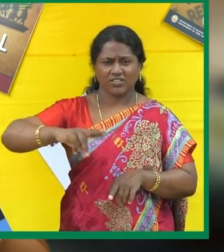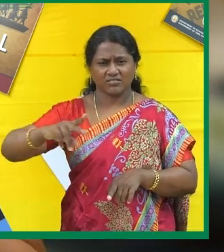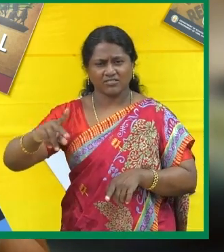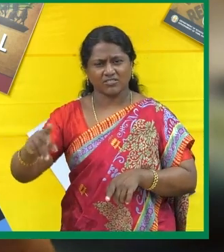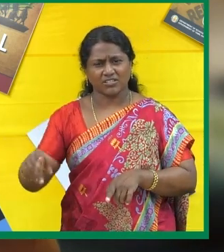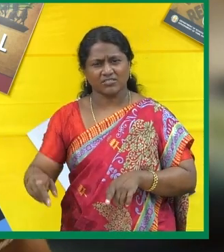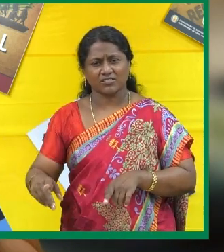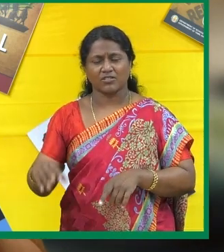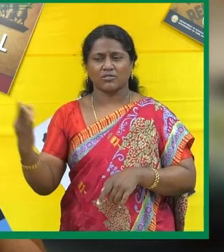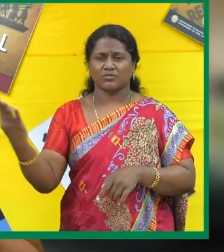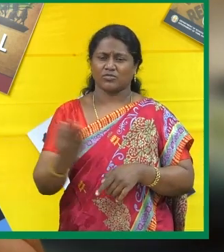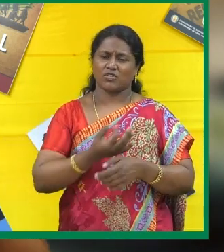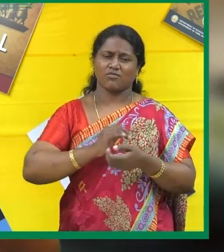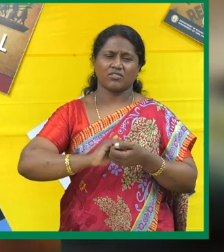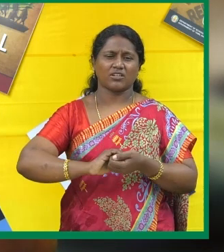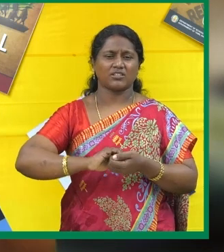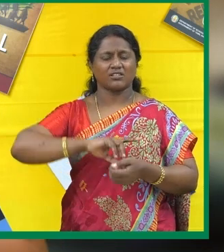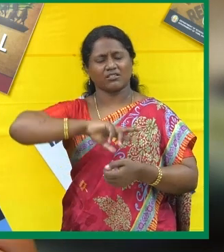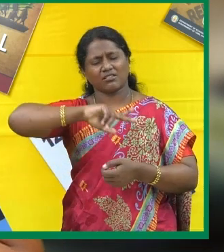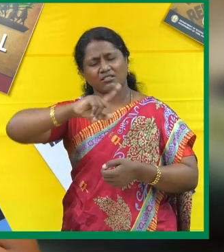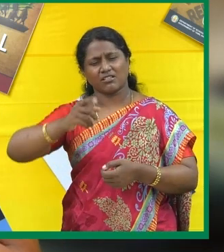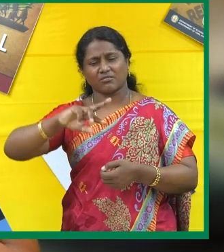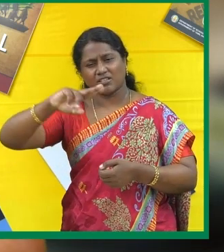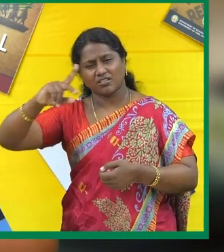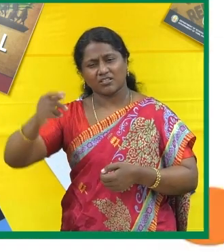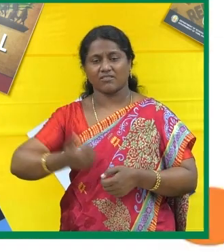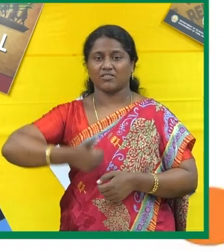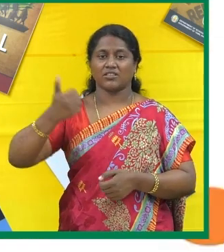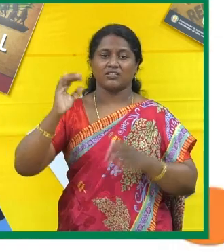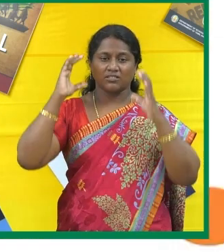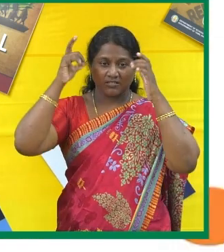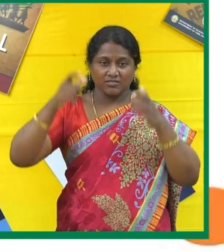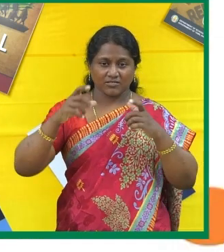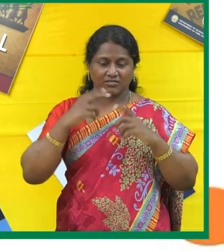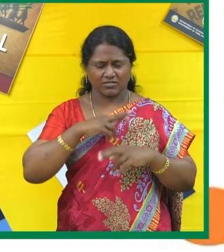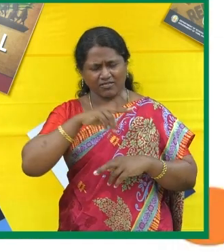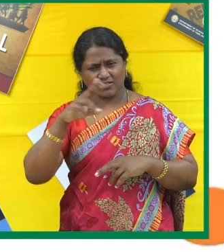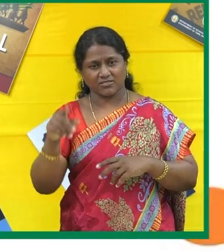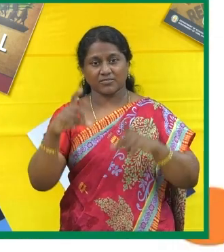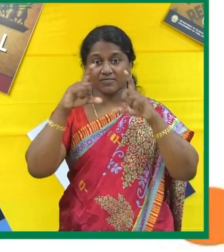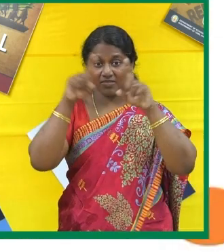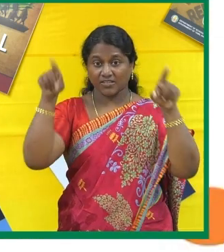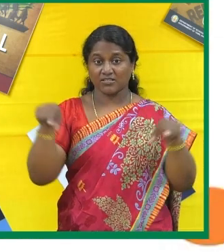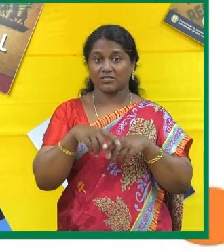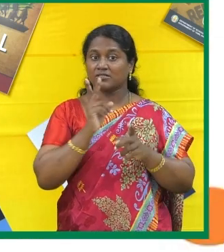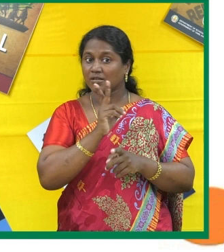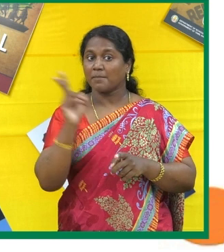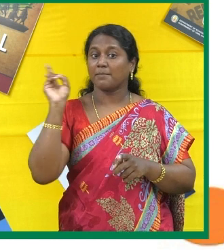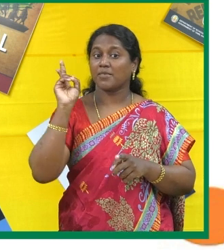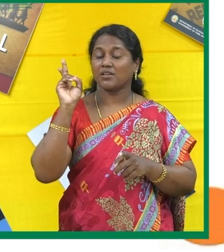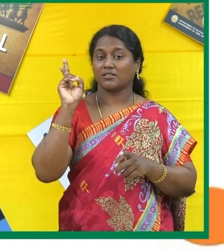friendship, you will do a lot of adventures and a crown also waiting for you. See the picture, it shows the new friendship, then